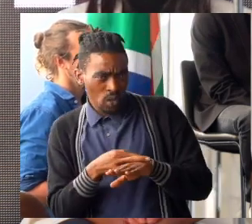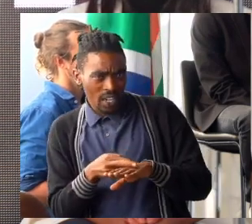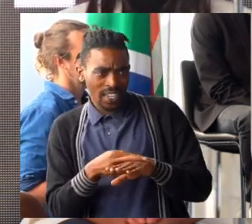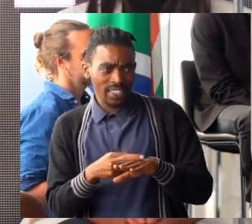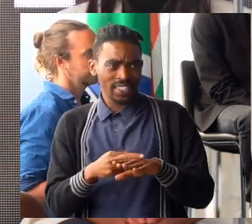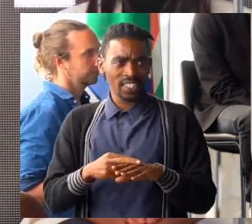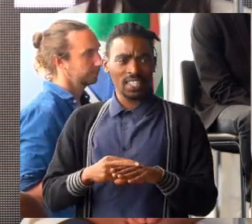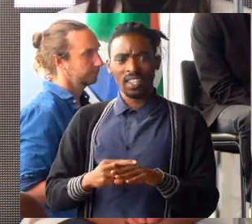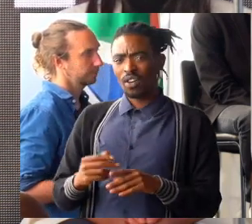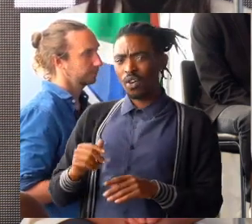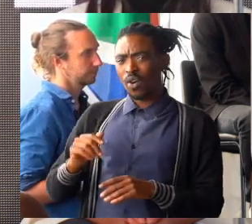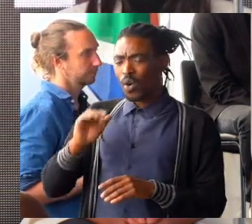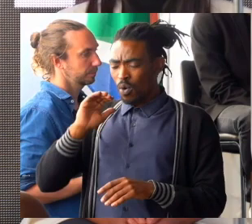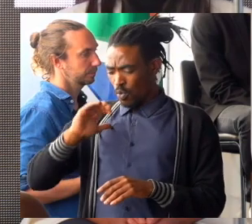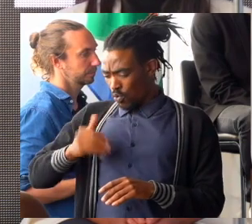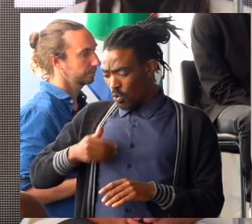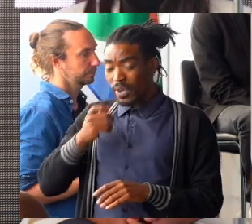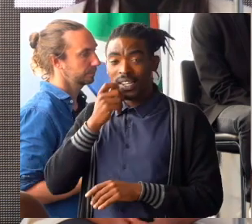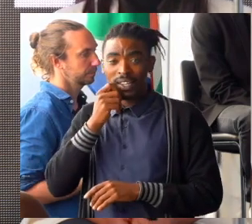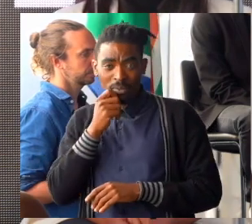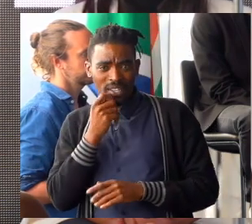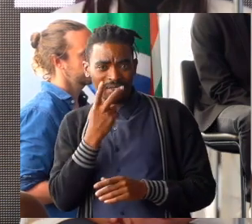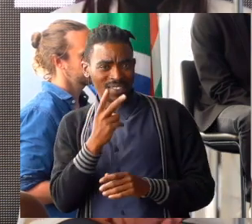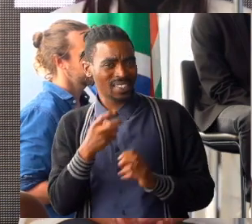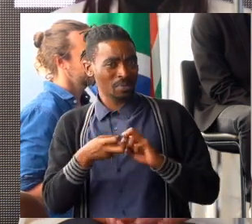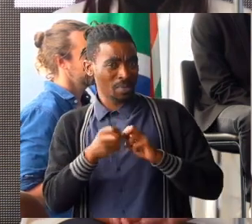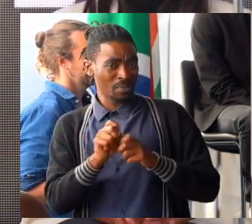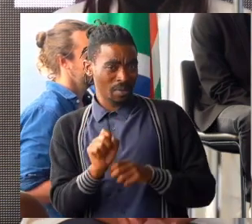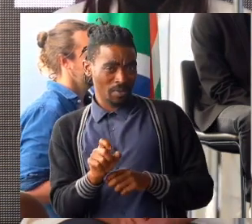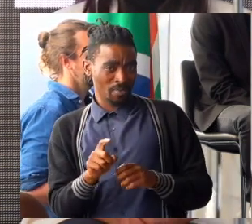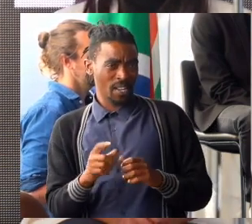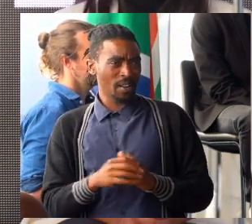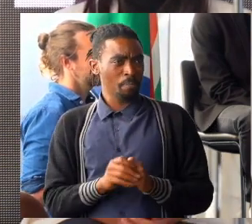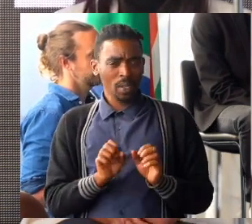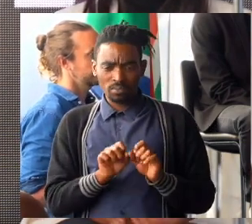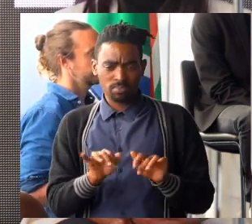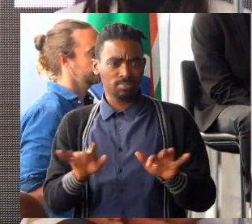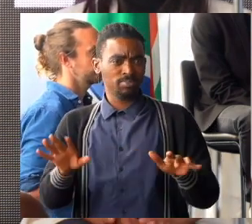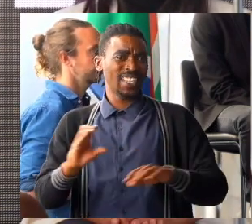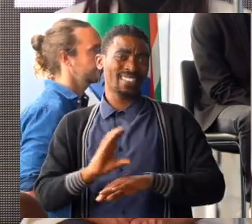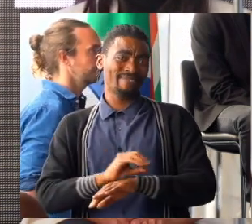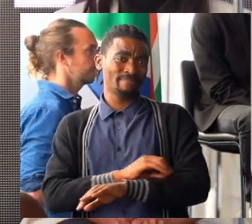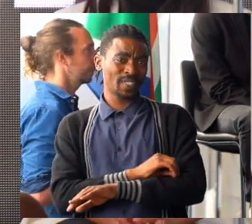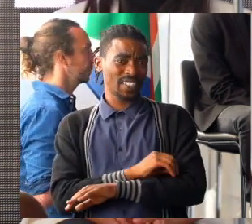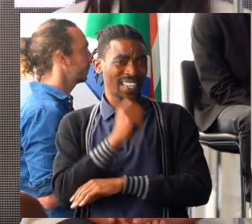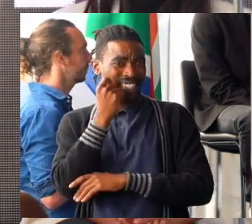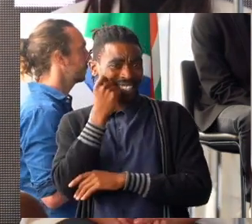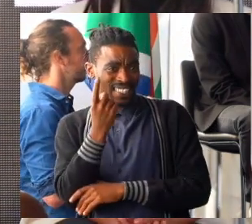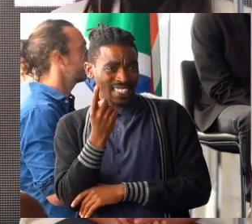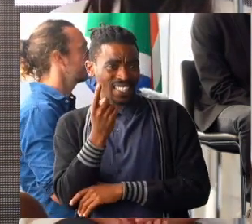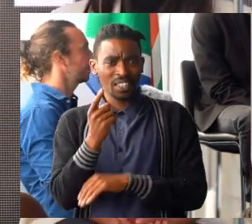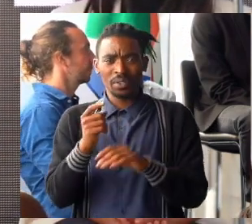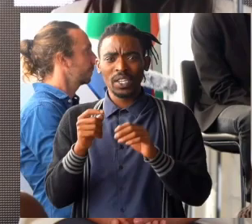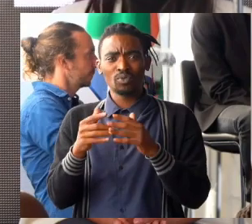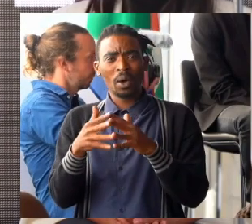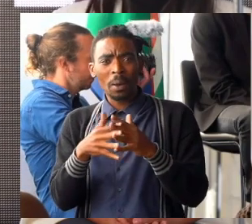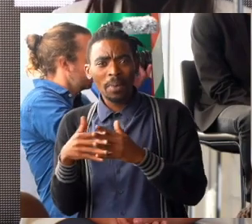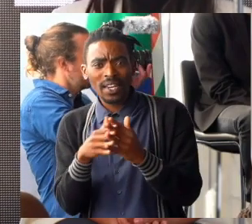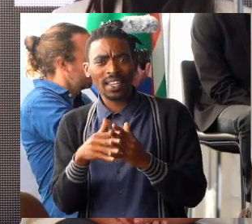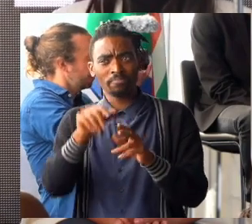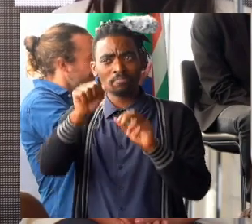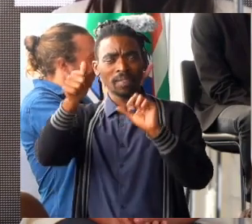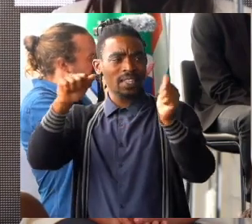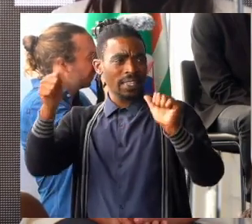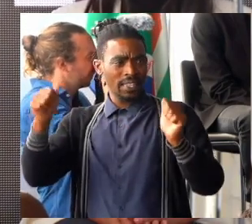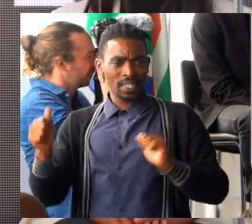on. The corruption that is endemic to the ruling party has spread like a cancer into the state and the rest of our society.